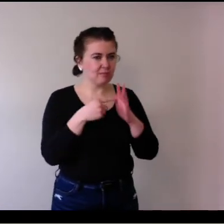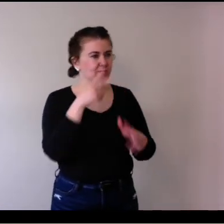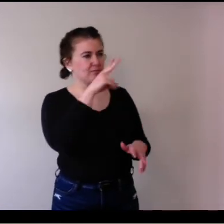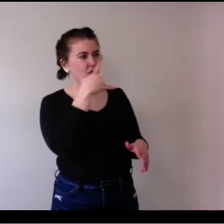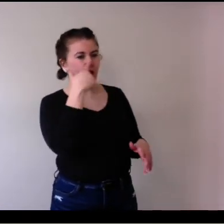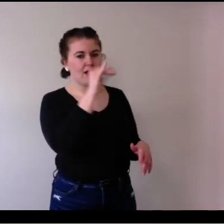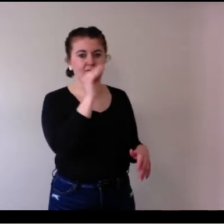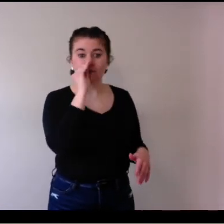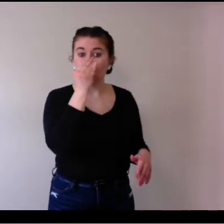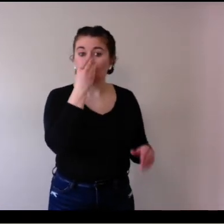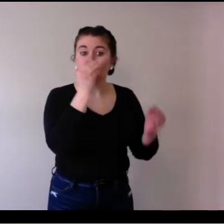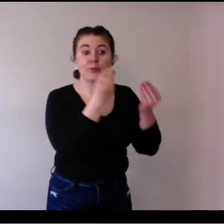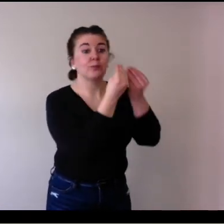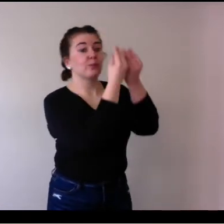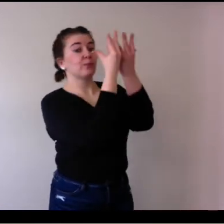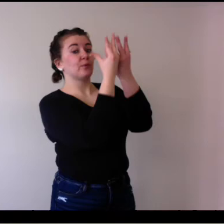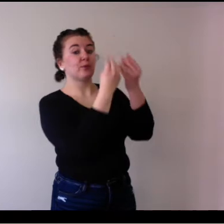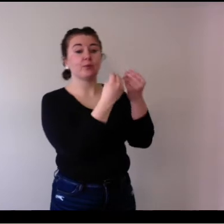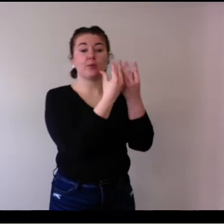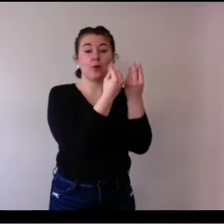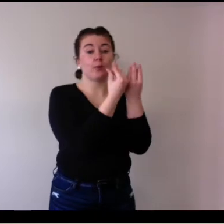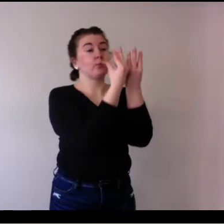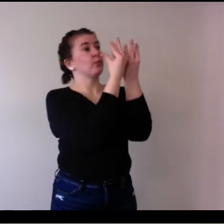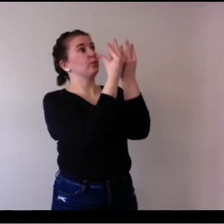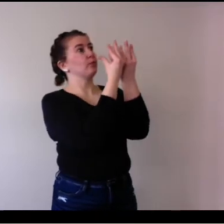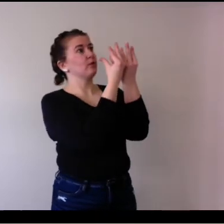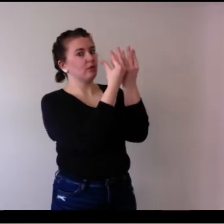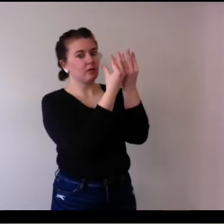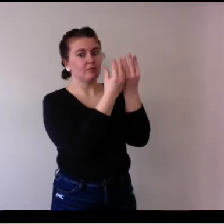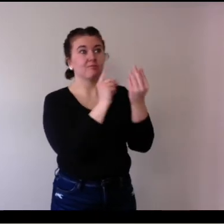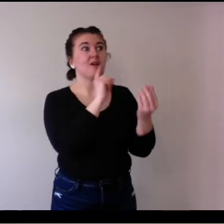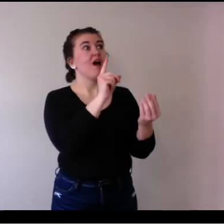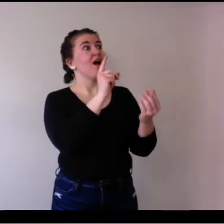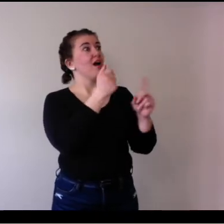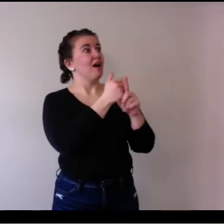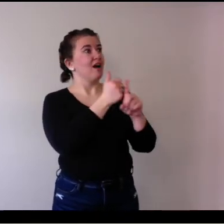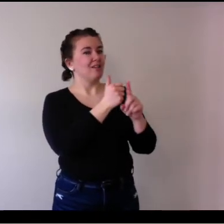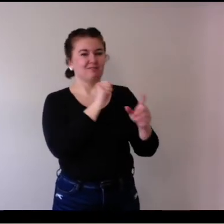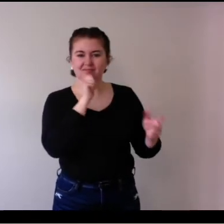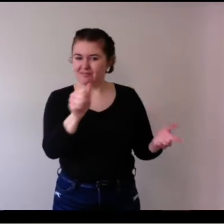Sometimes it looked like a flower, but it wasn't a flower.